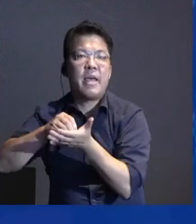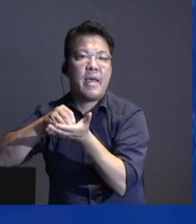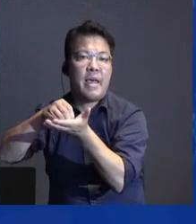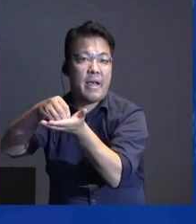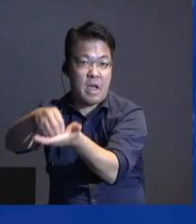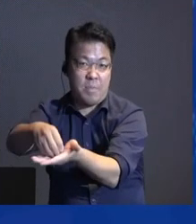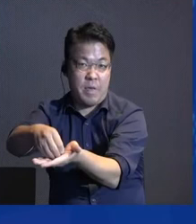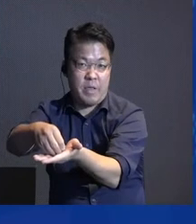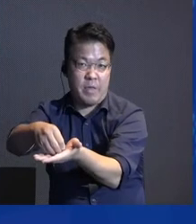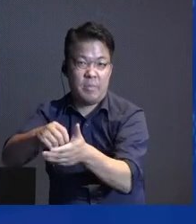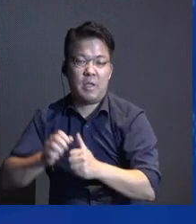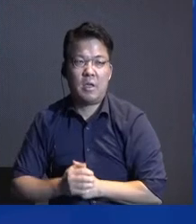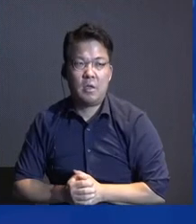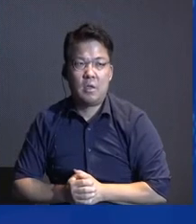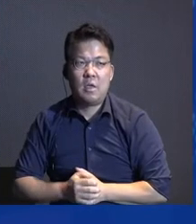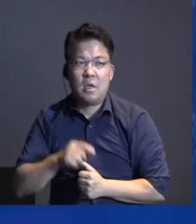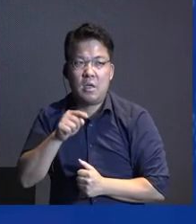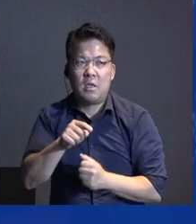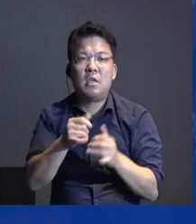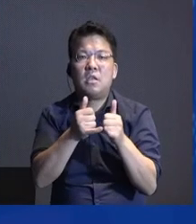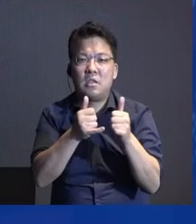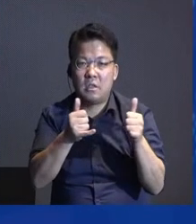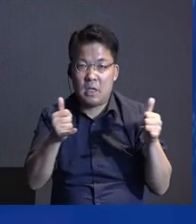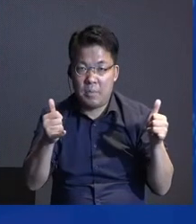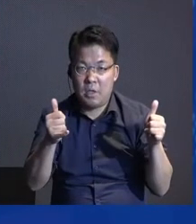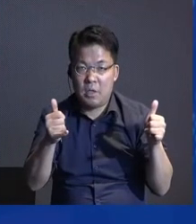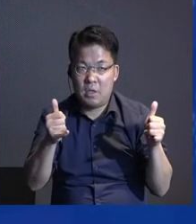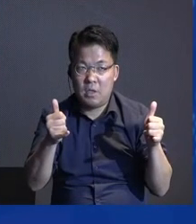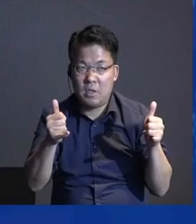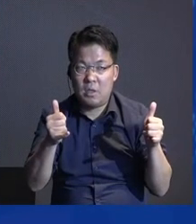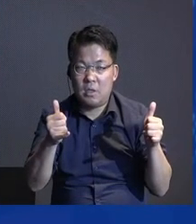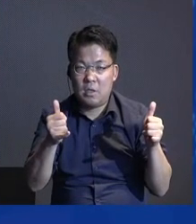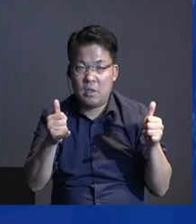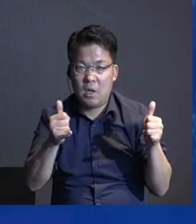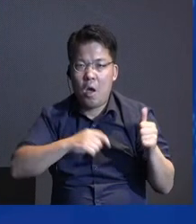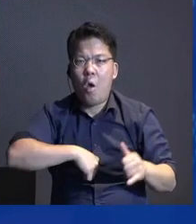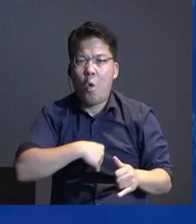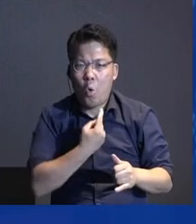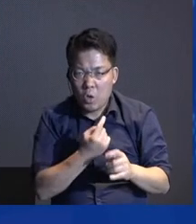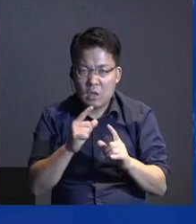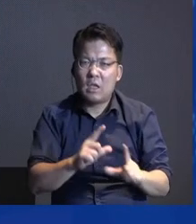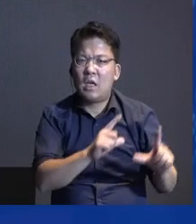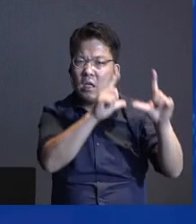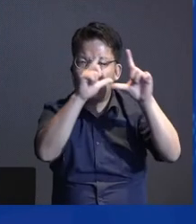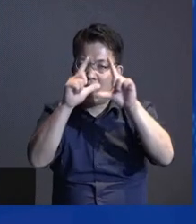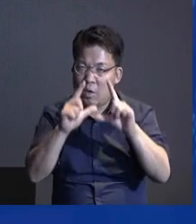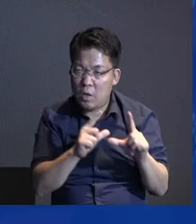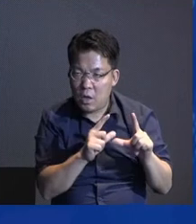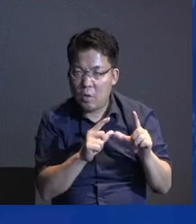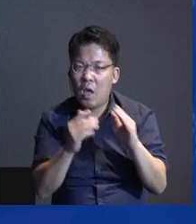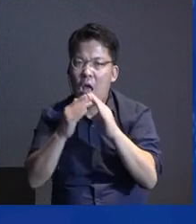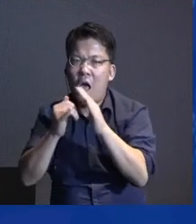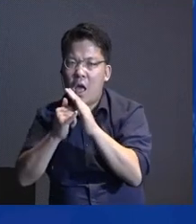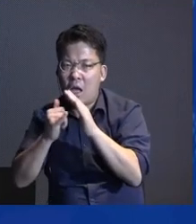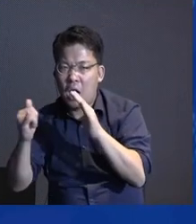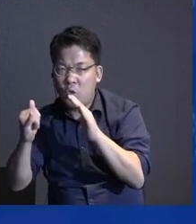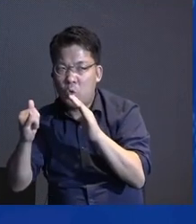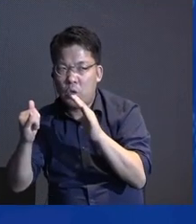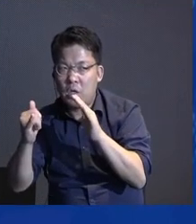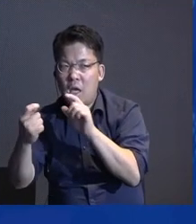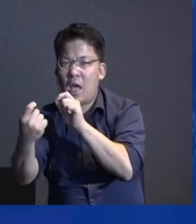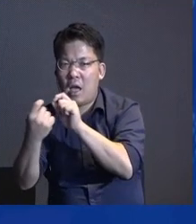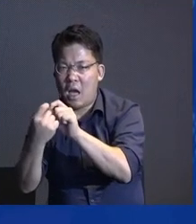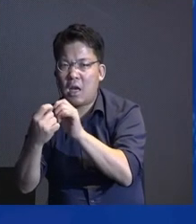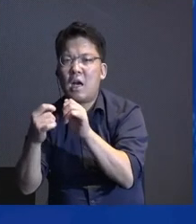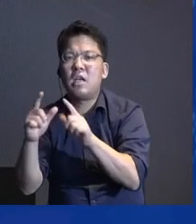complex or live with the individual or family around them. In many cases, it's